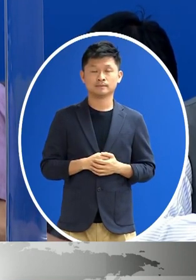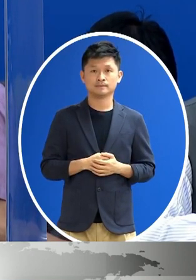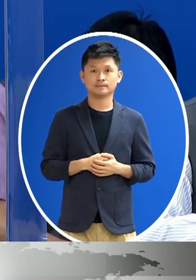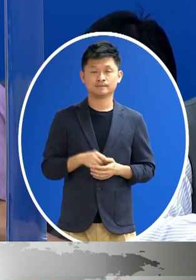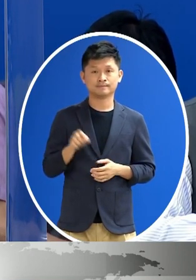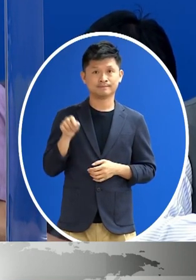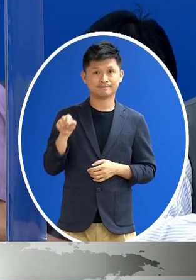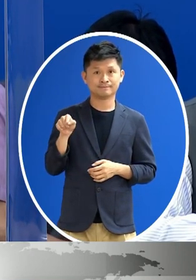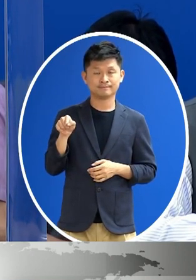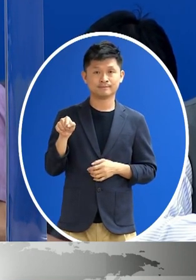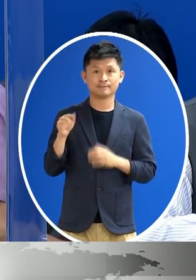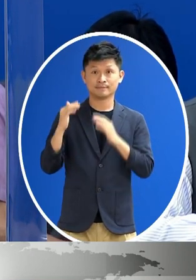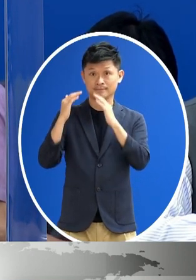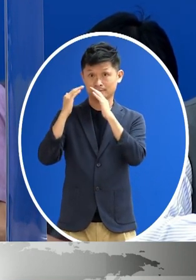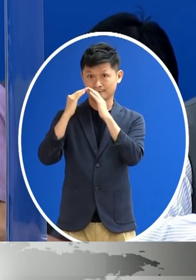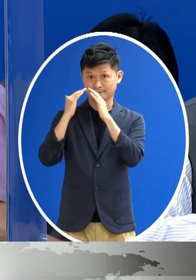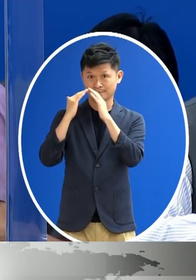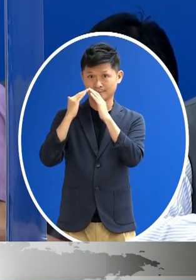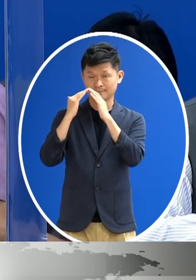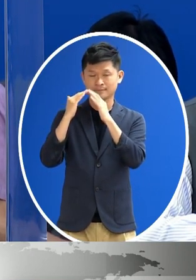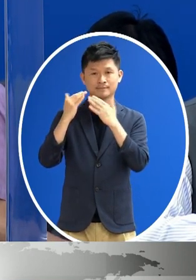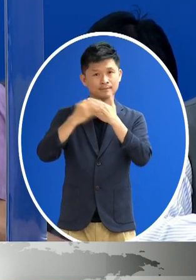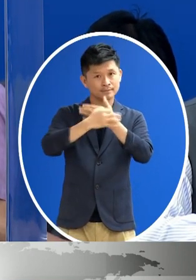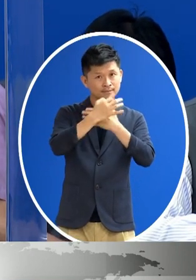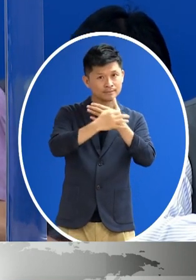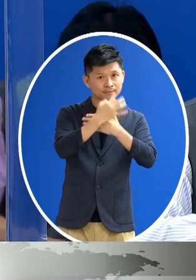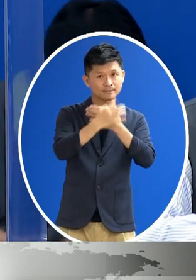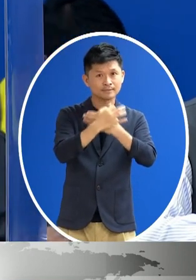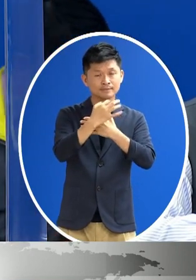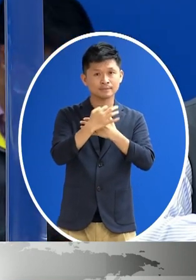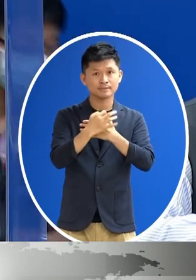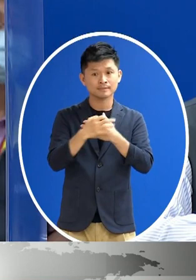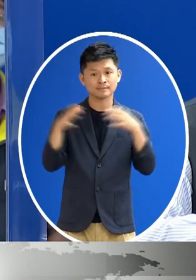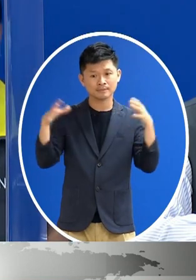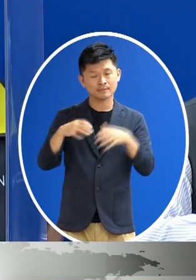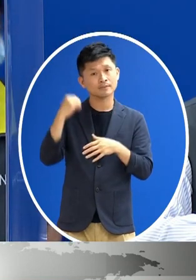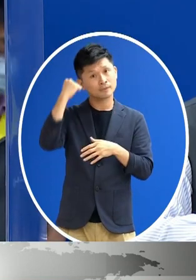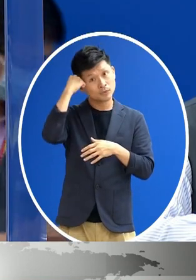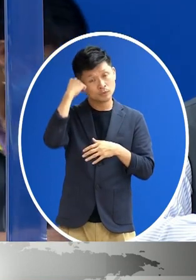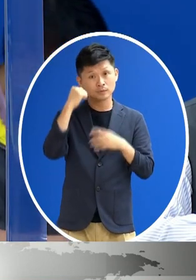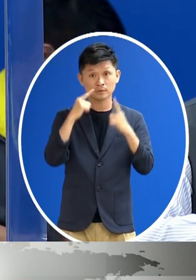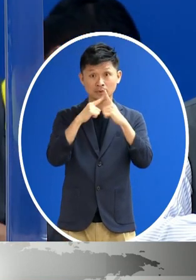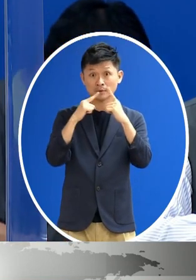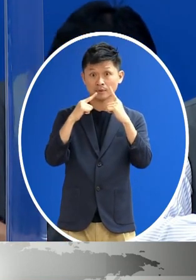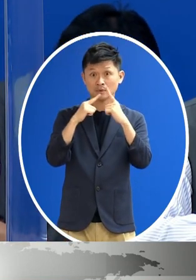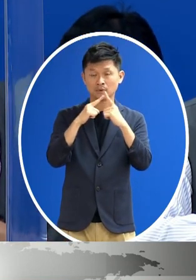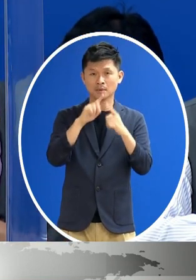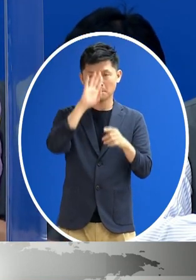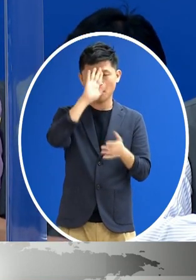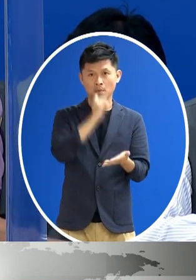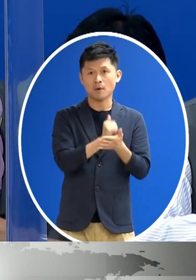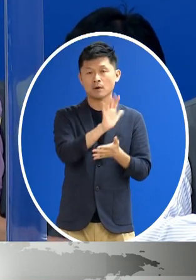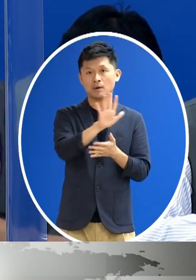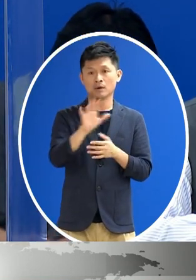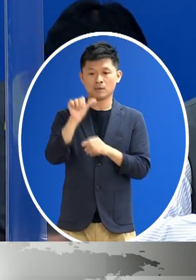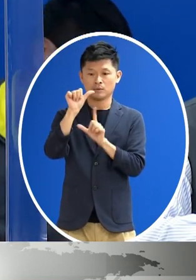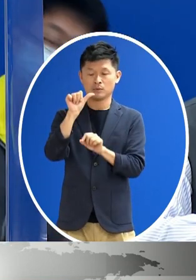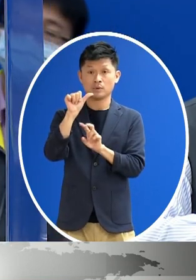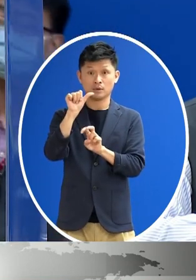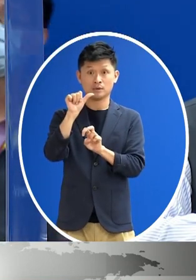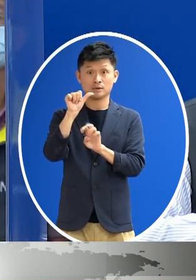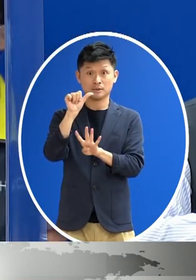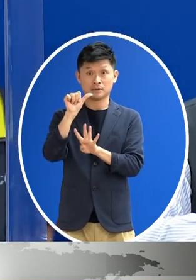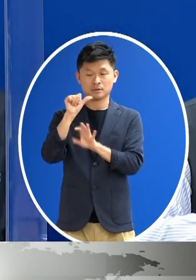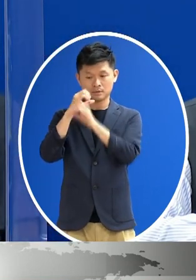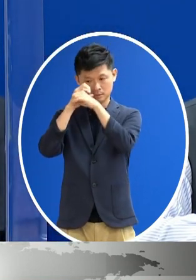This case, number 5791, lived with his family members who were diagnosed with COVID. Because of their diagnoses, he received a